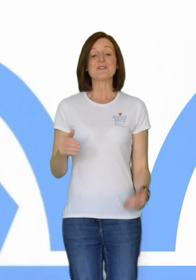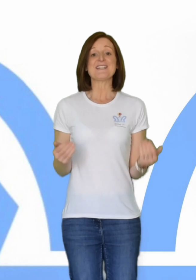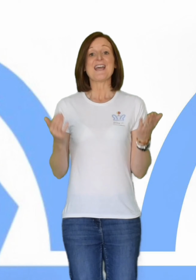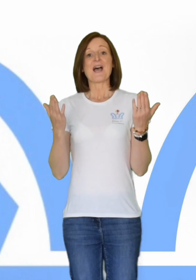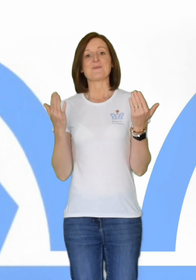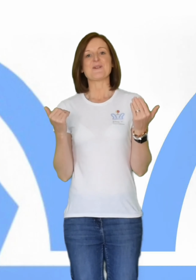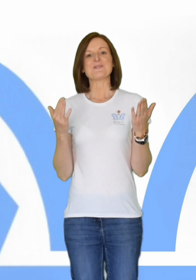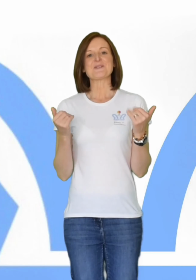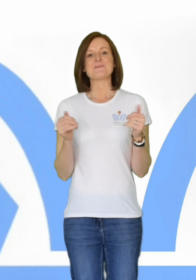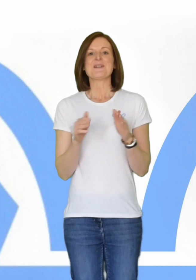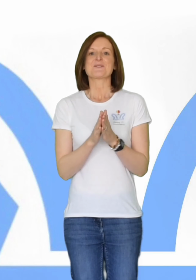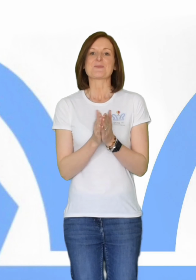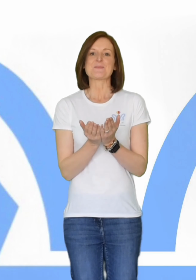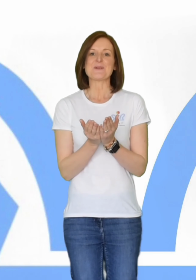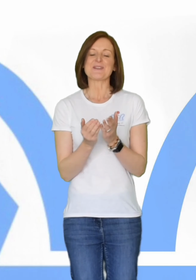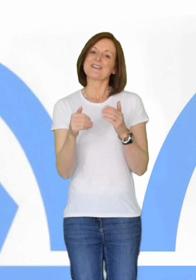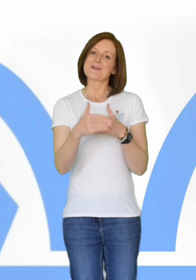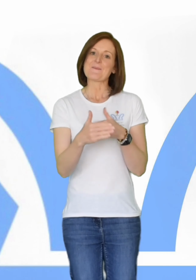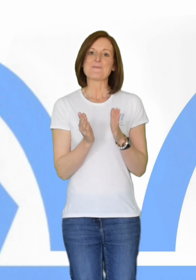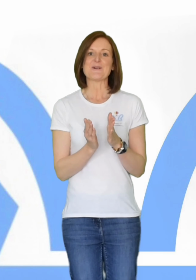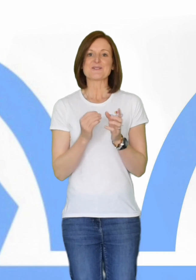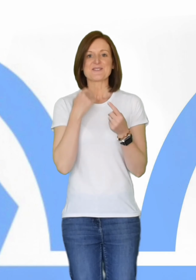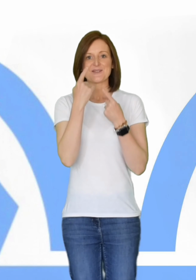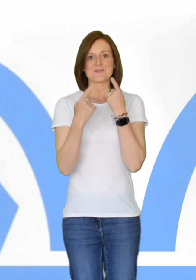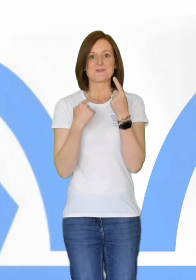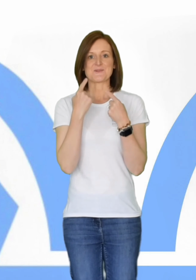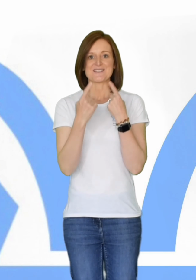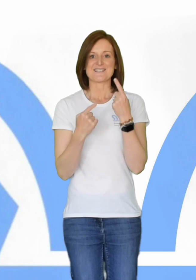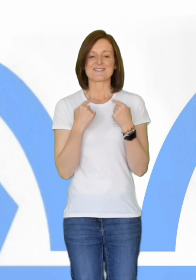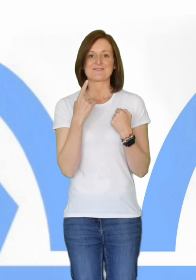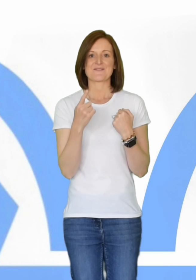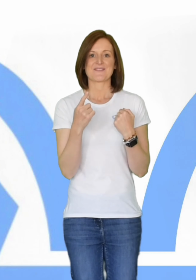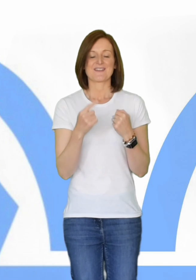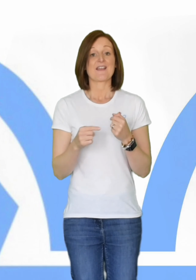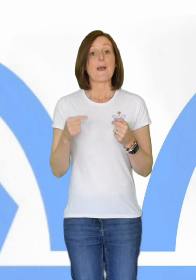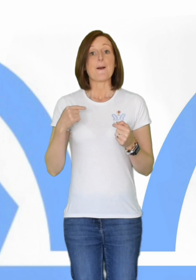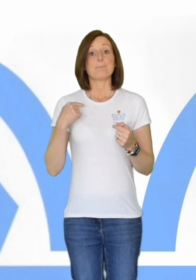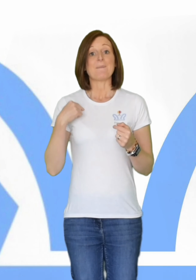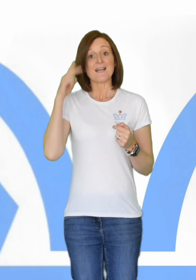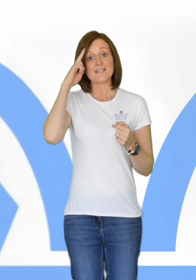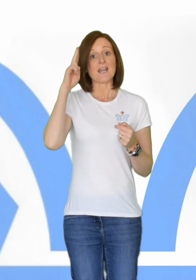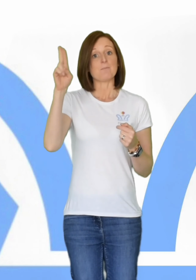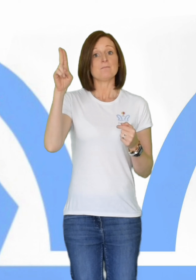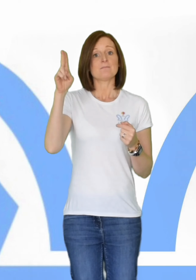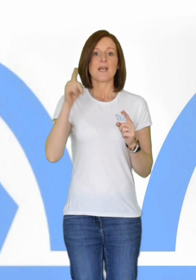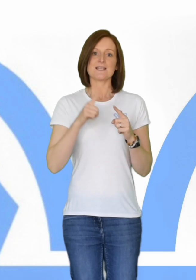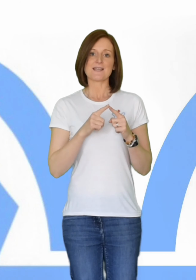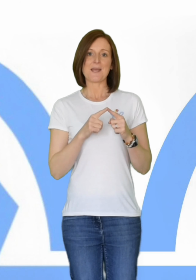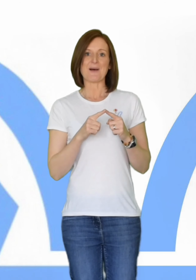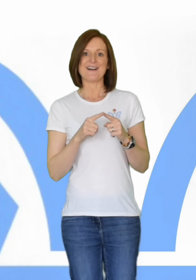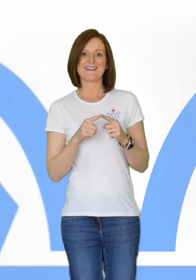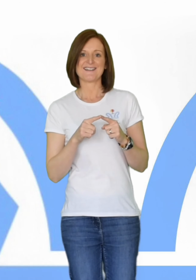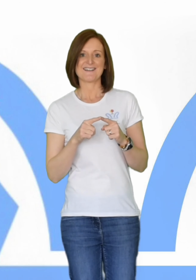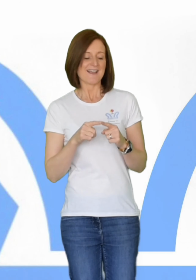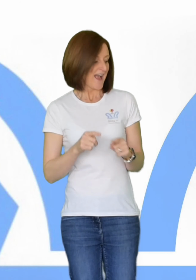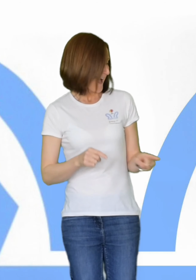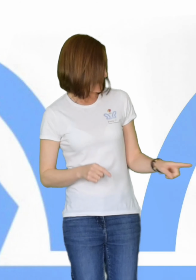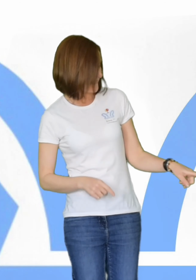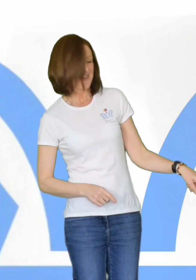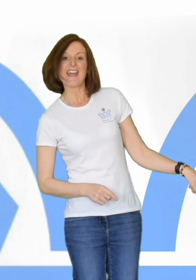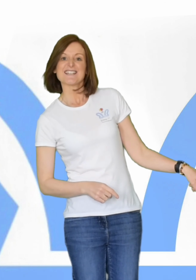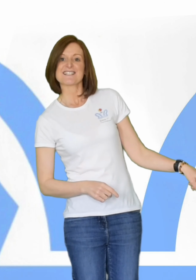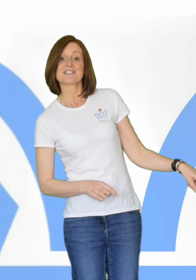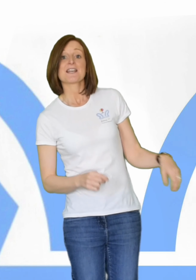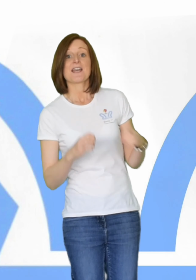Hello everybody and welcome to Book Box Stories. My name is Emma